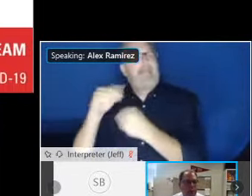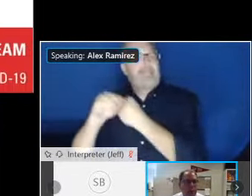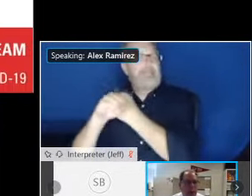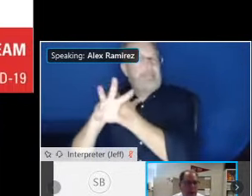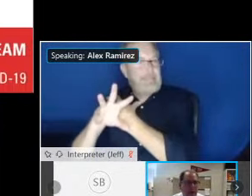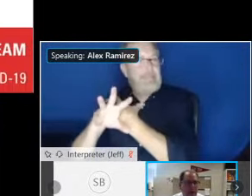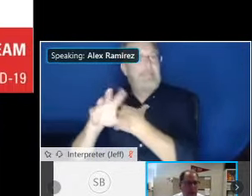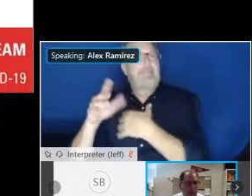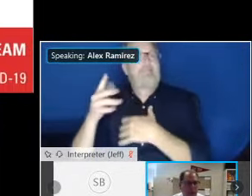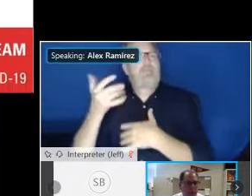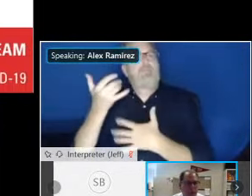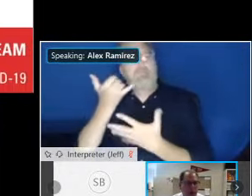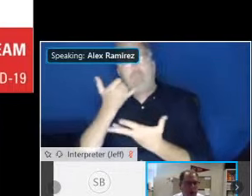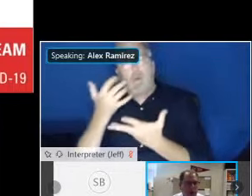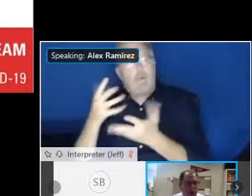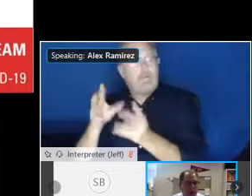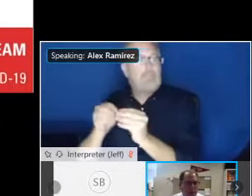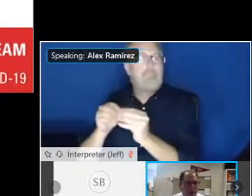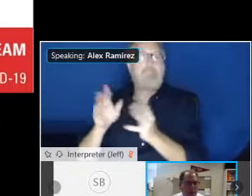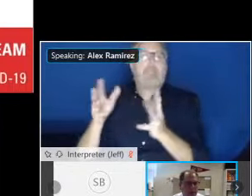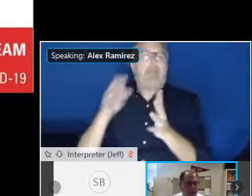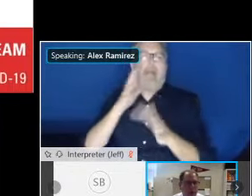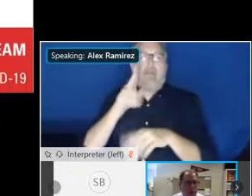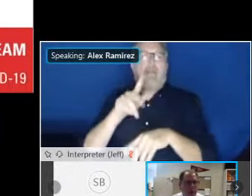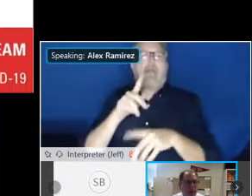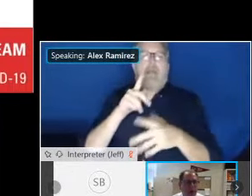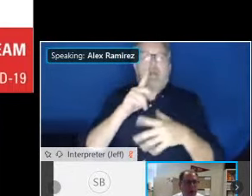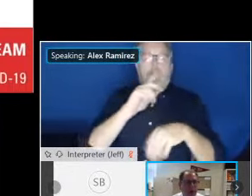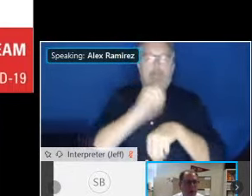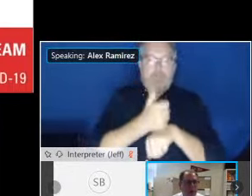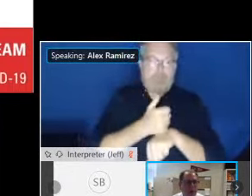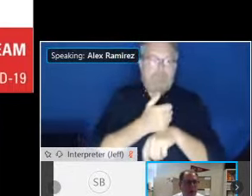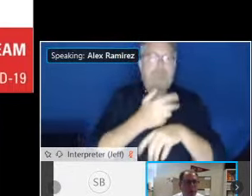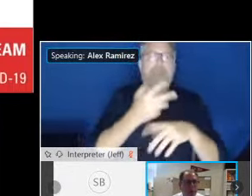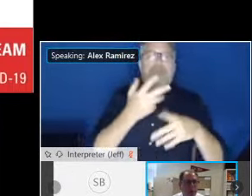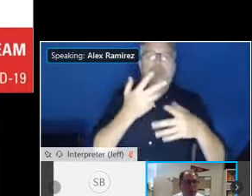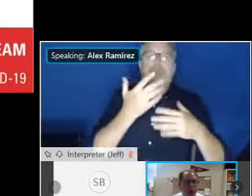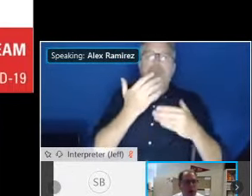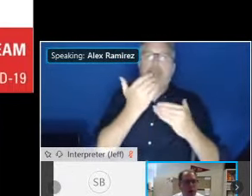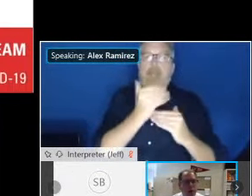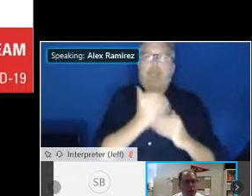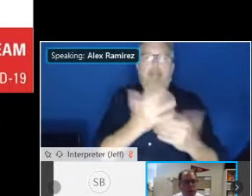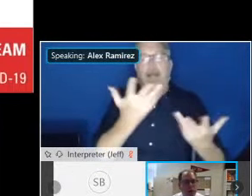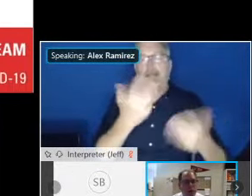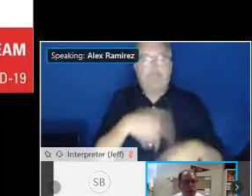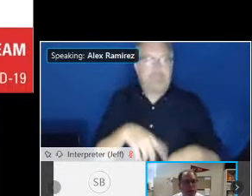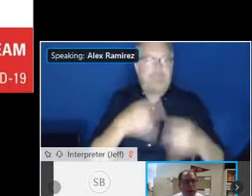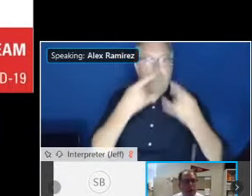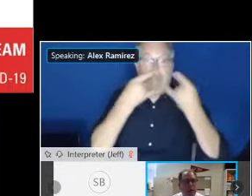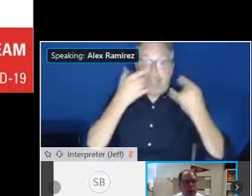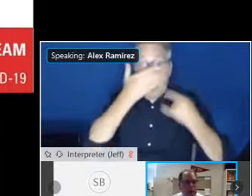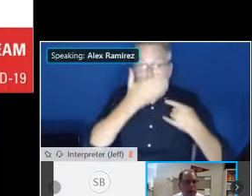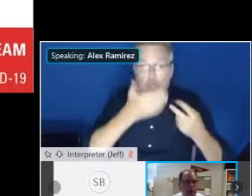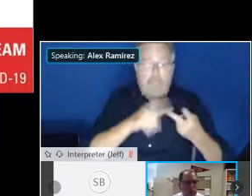started implementing a lot of our mitigation practices. The face coverings that mentioned, also reducing